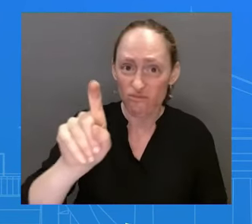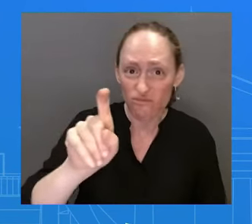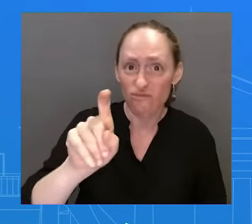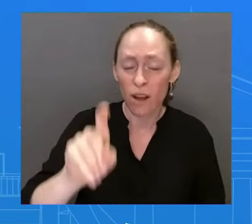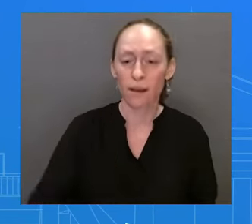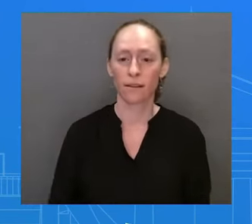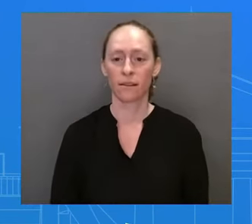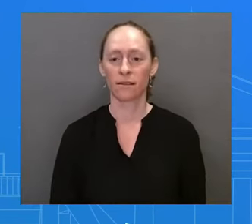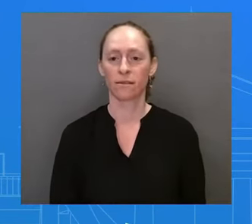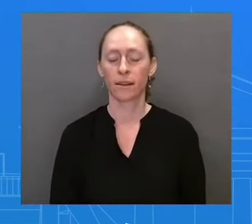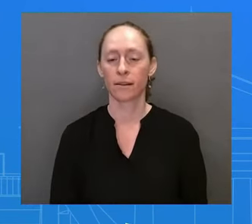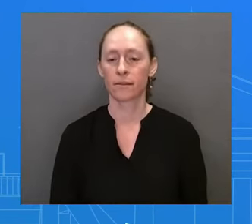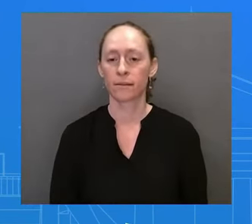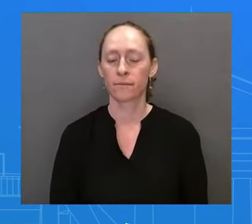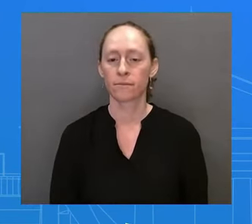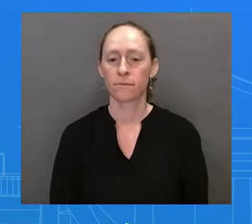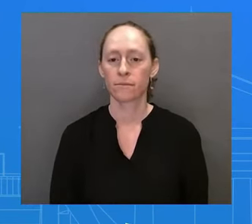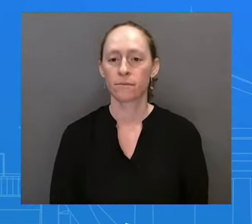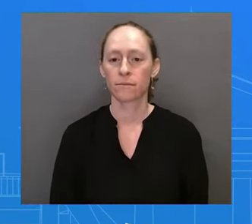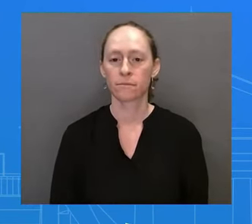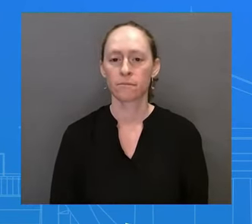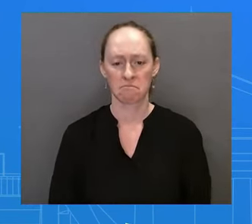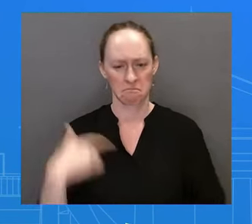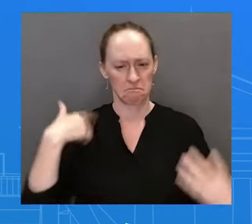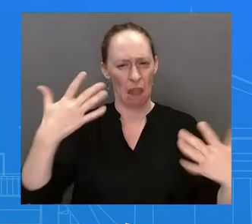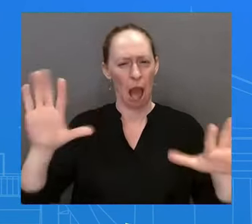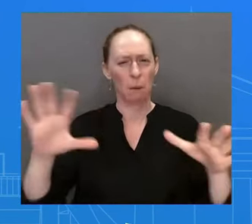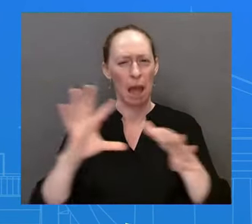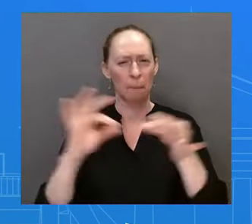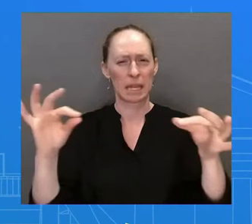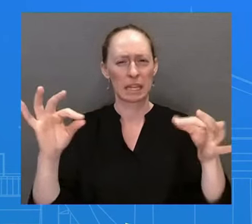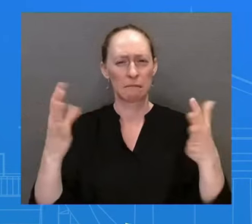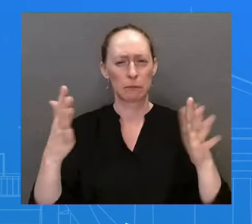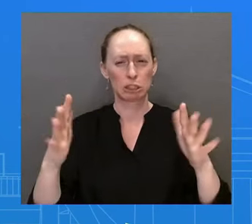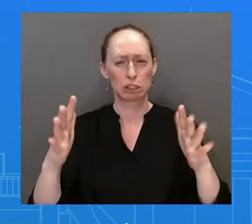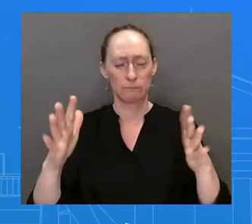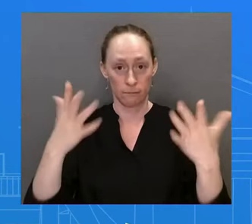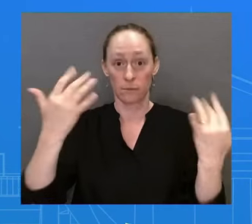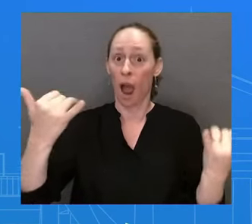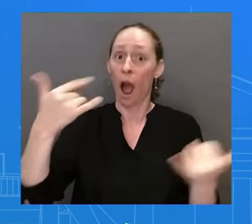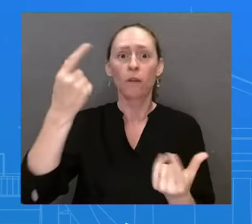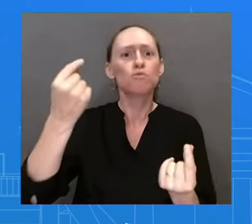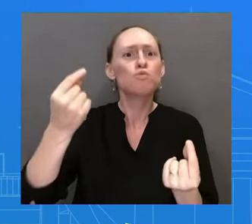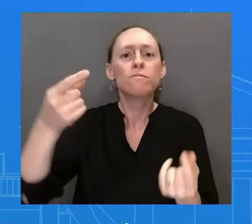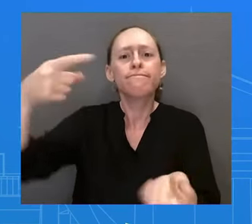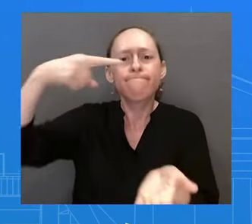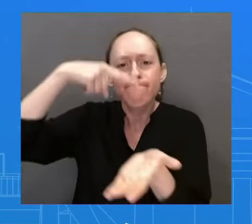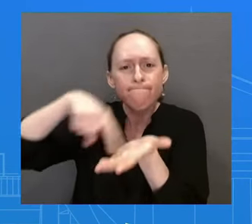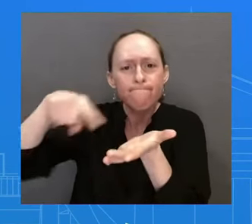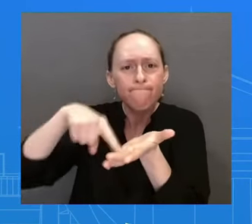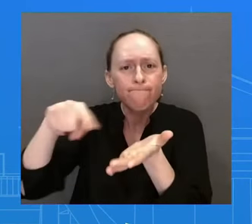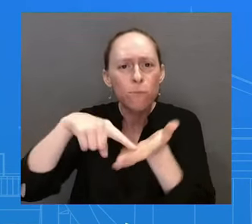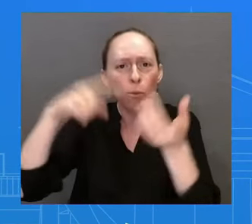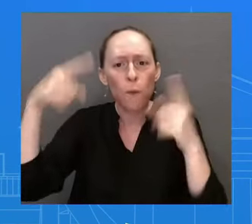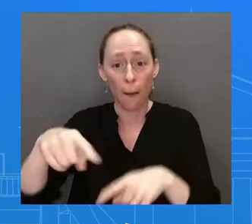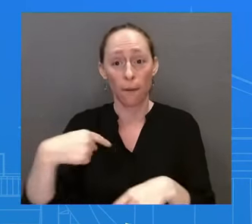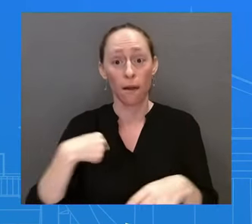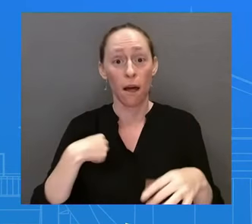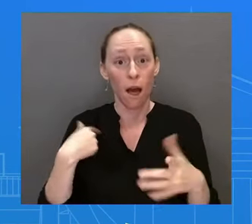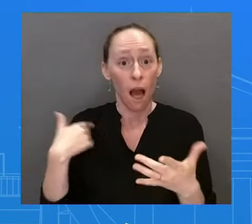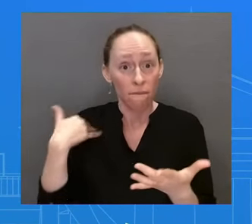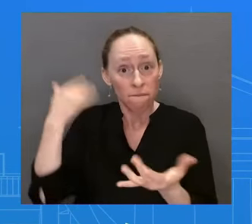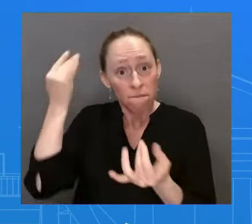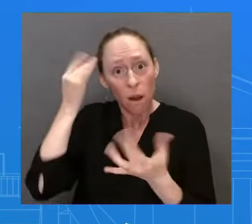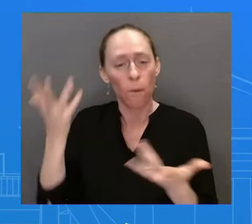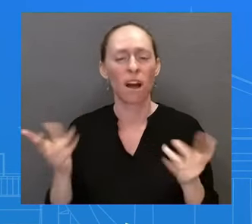security assessment, and I would refer you to them. I don't have any update on that one way or the other. So today,